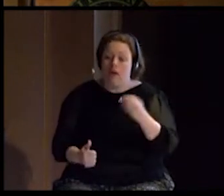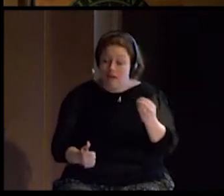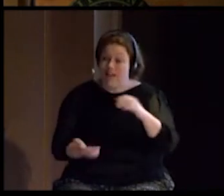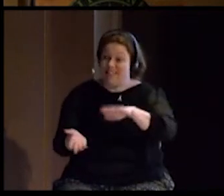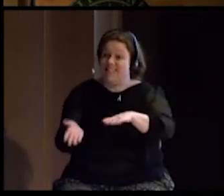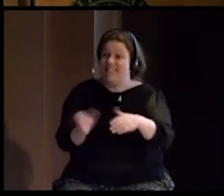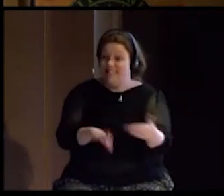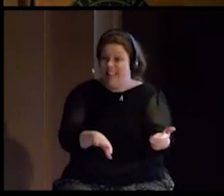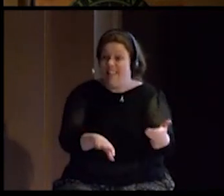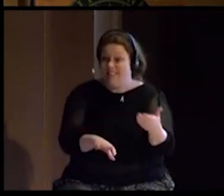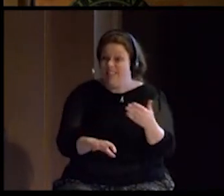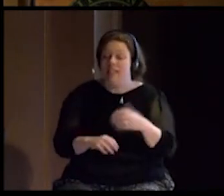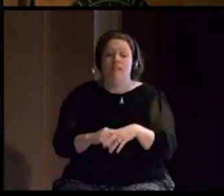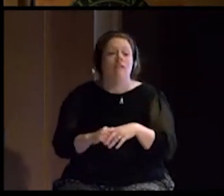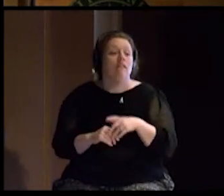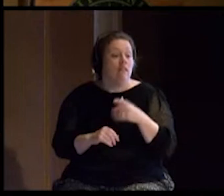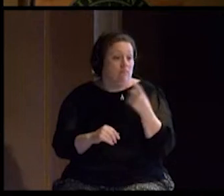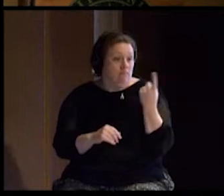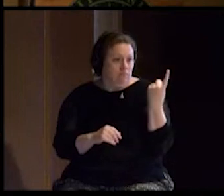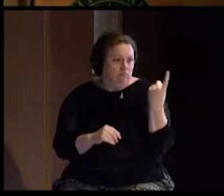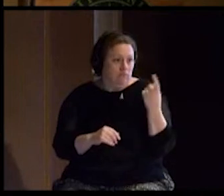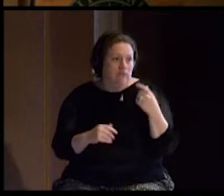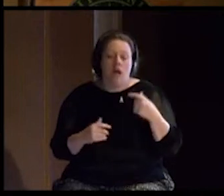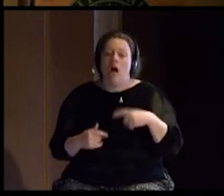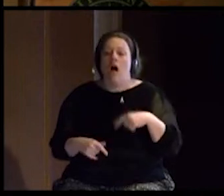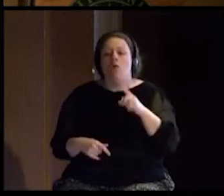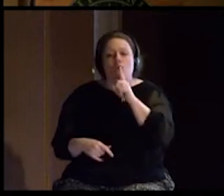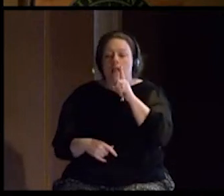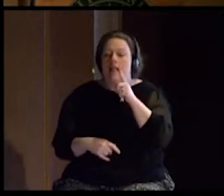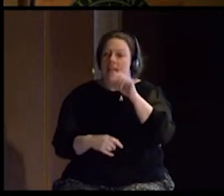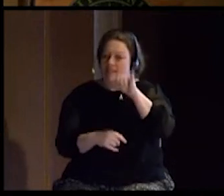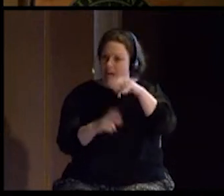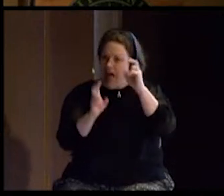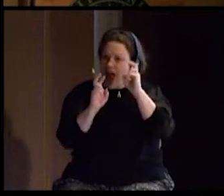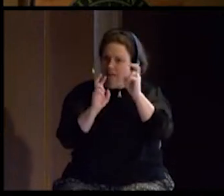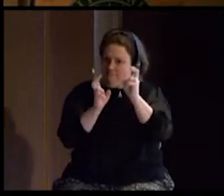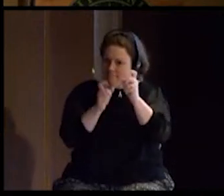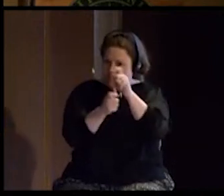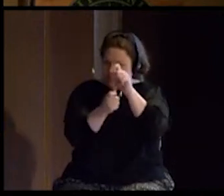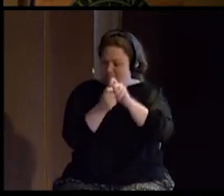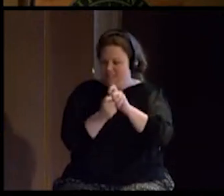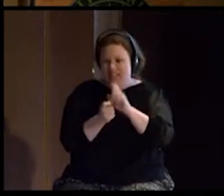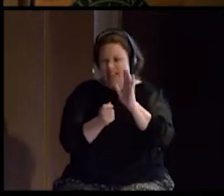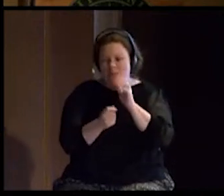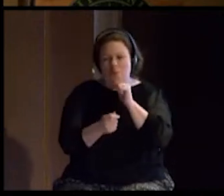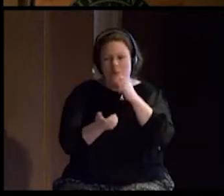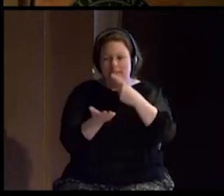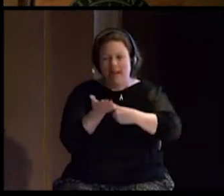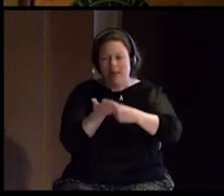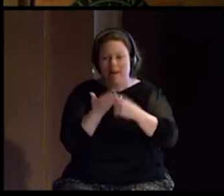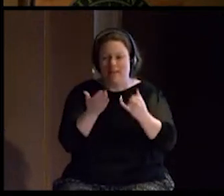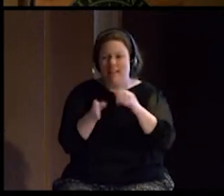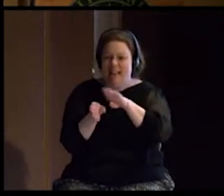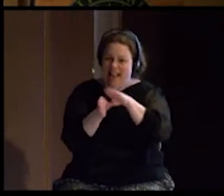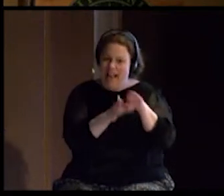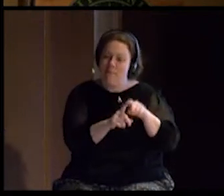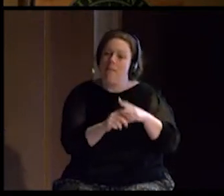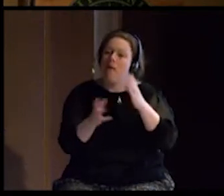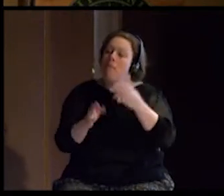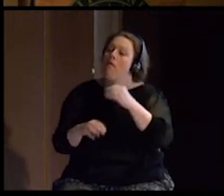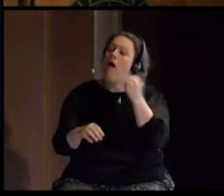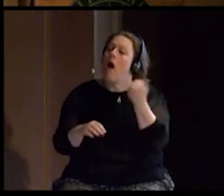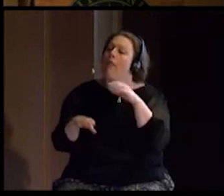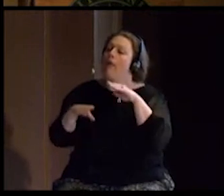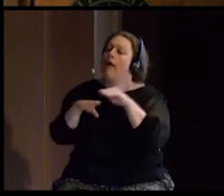corals. This is something I don't actually want to talk about today. I want to talk about the impact we have more directly on coral reefs through